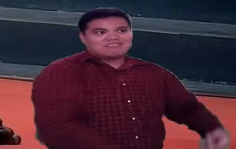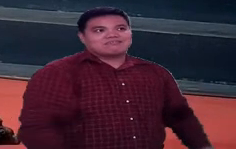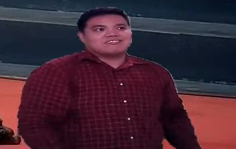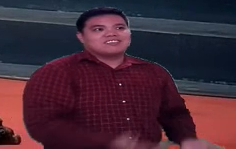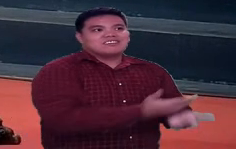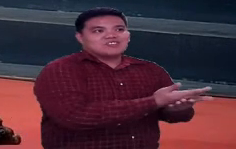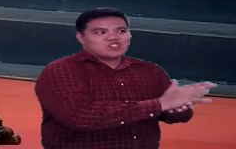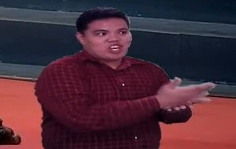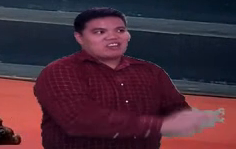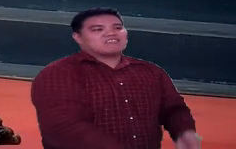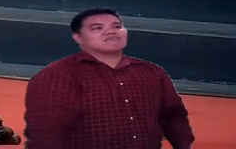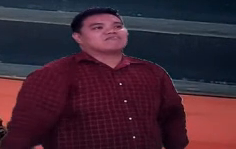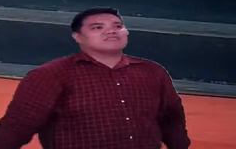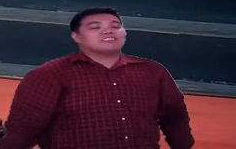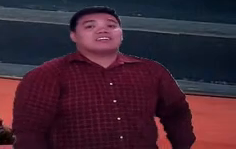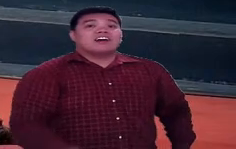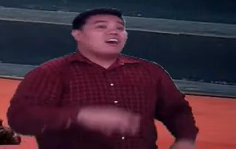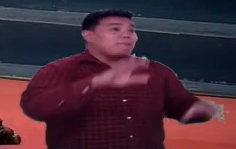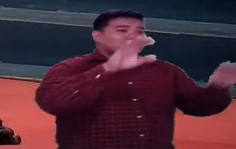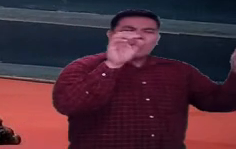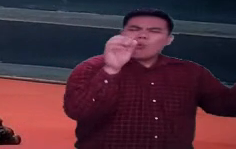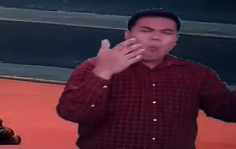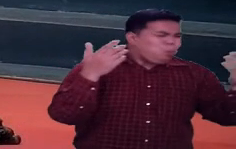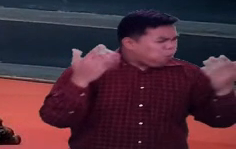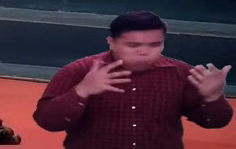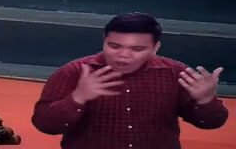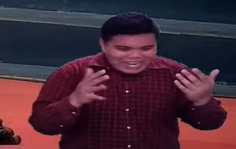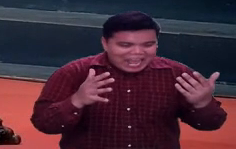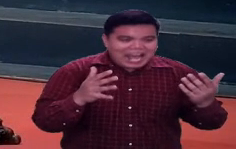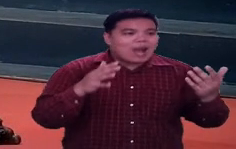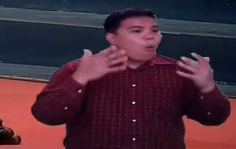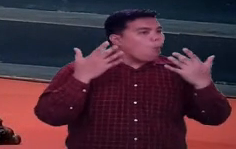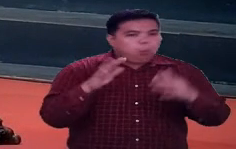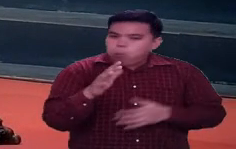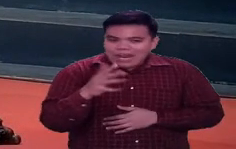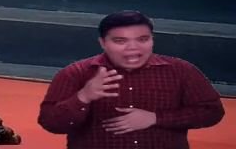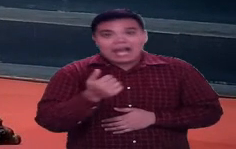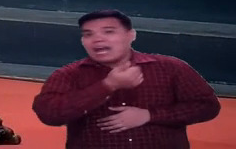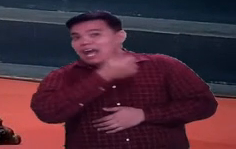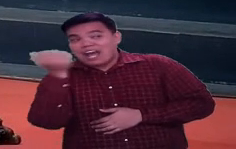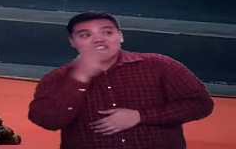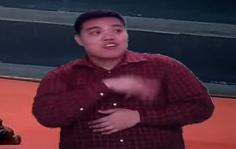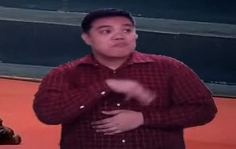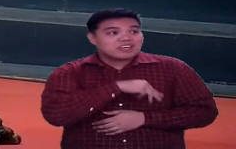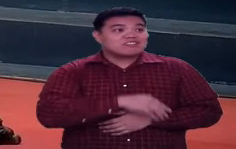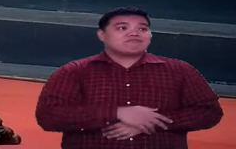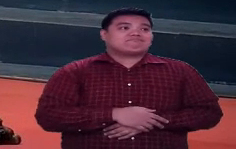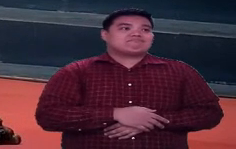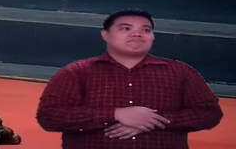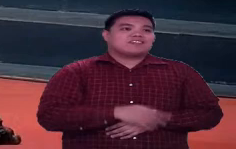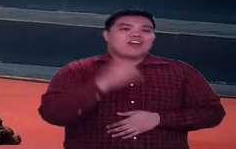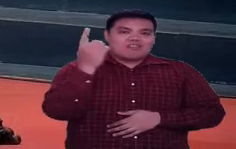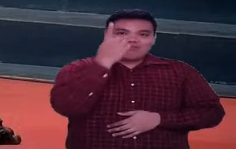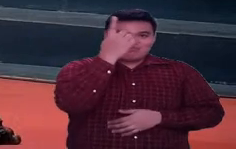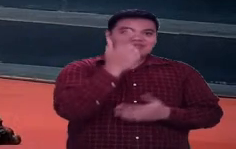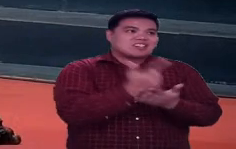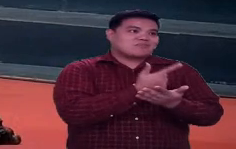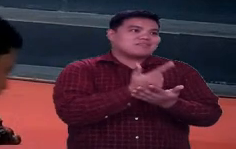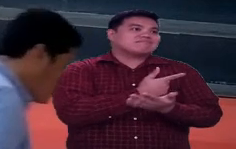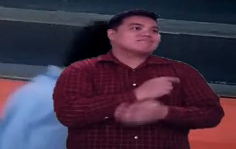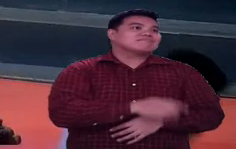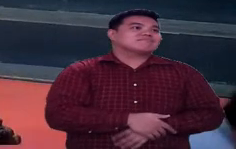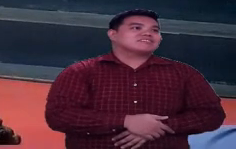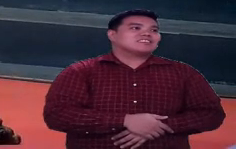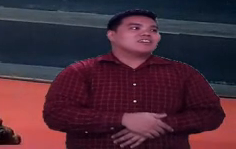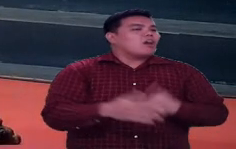other mission. Wa na may lain, unsa pa atong gipangita? Wa na lain. Maura gyud ni.